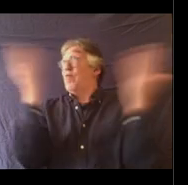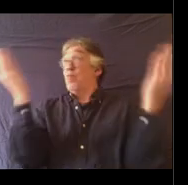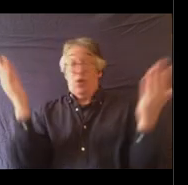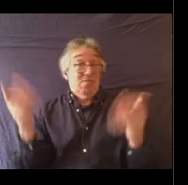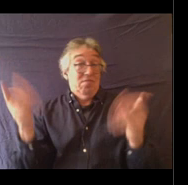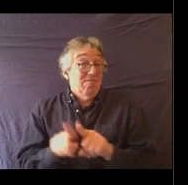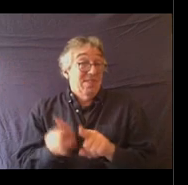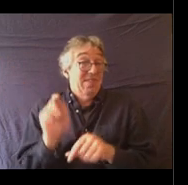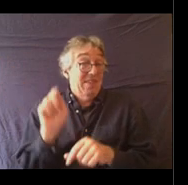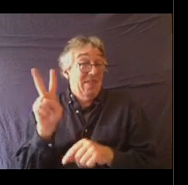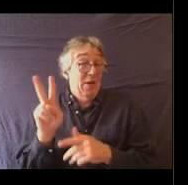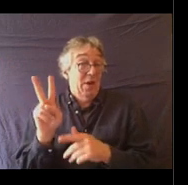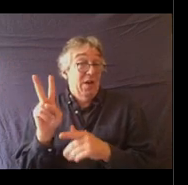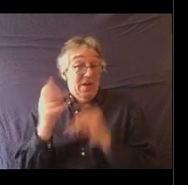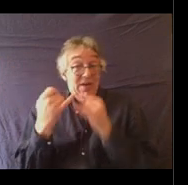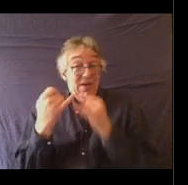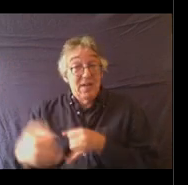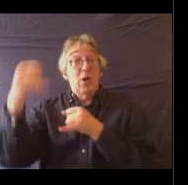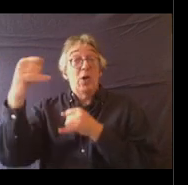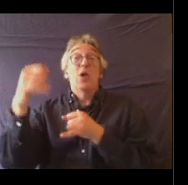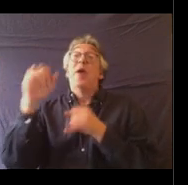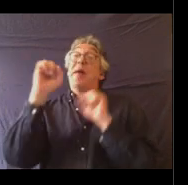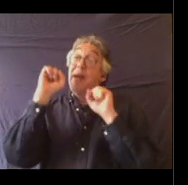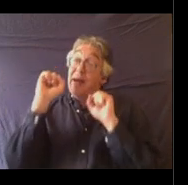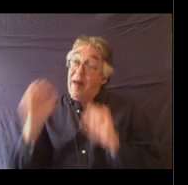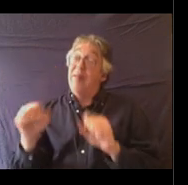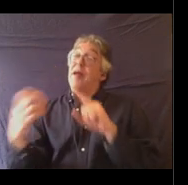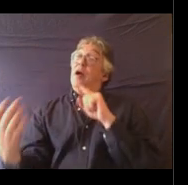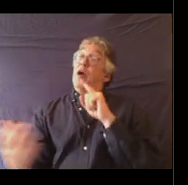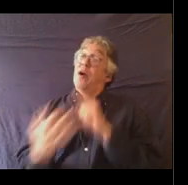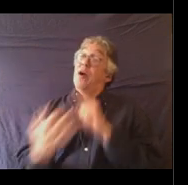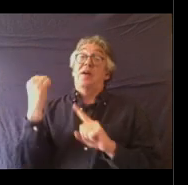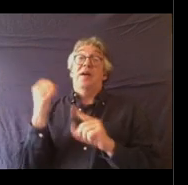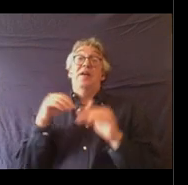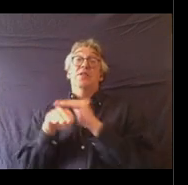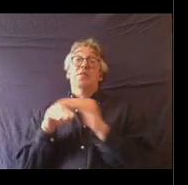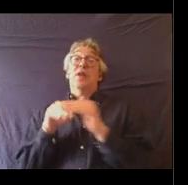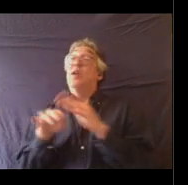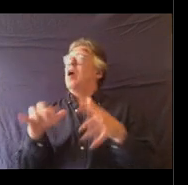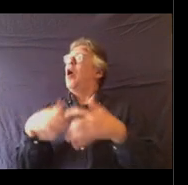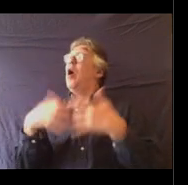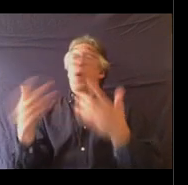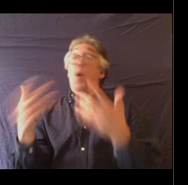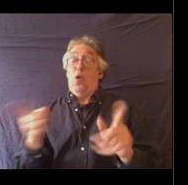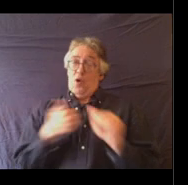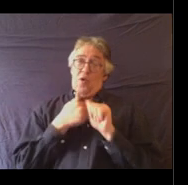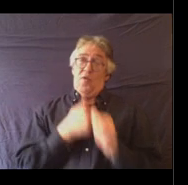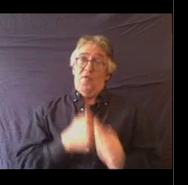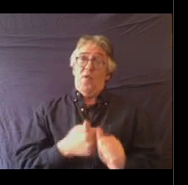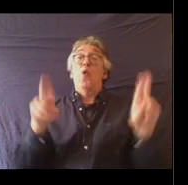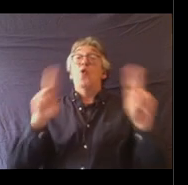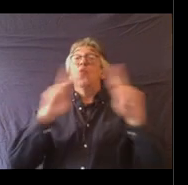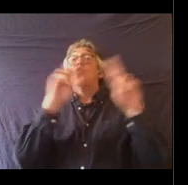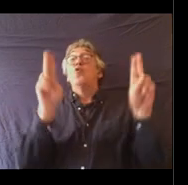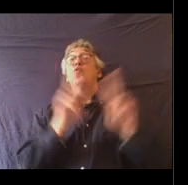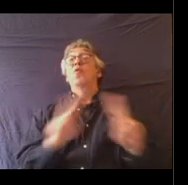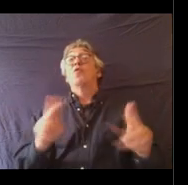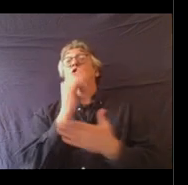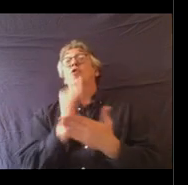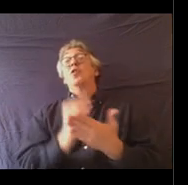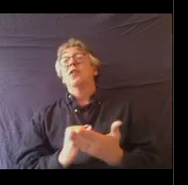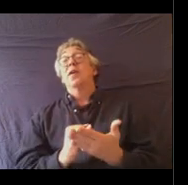to achieve accessibility by embracing universal design or design for all approach in